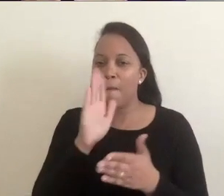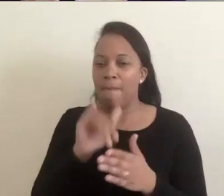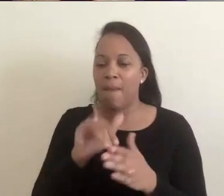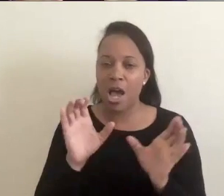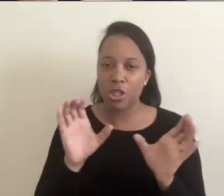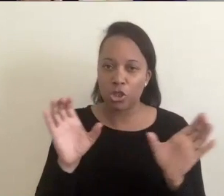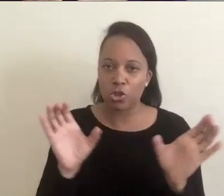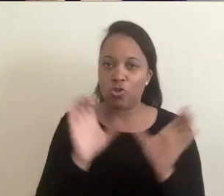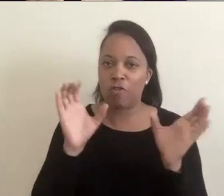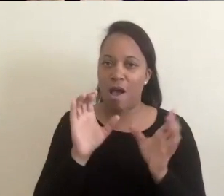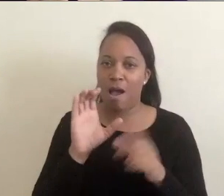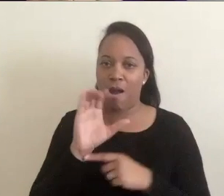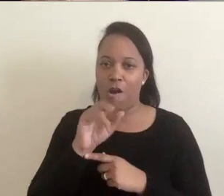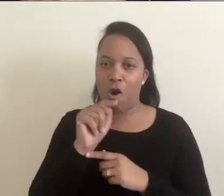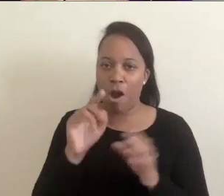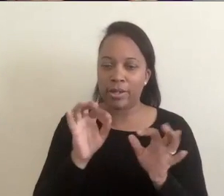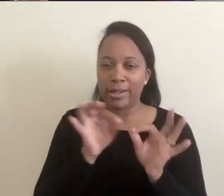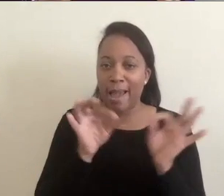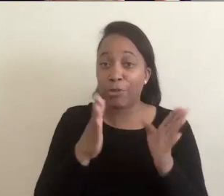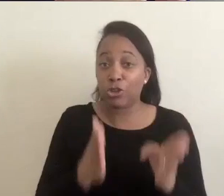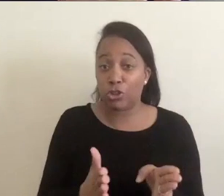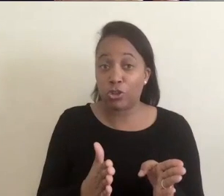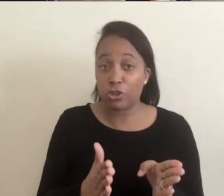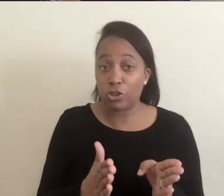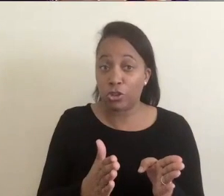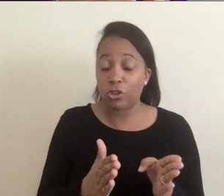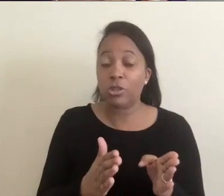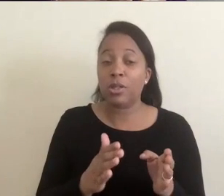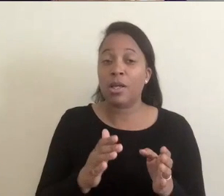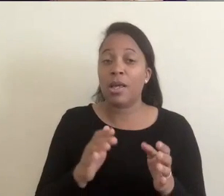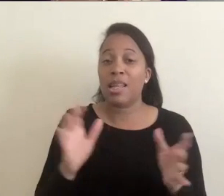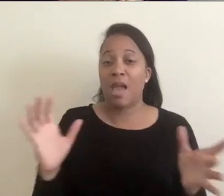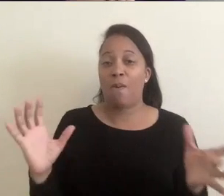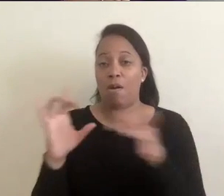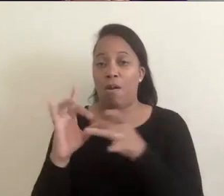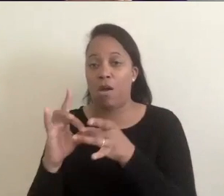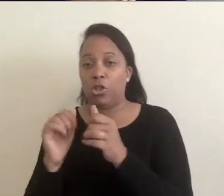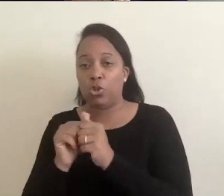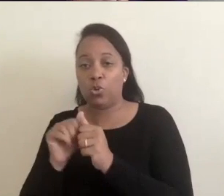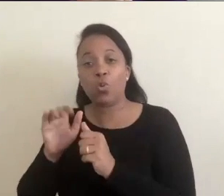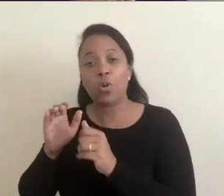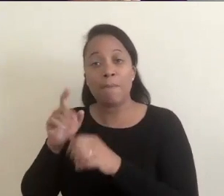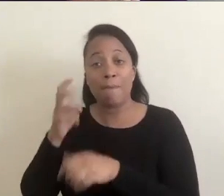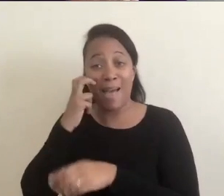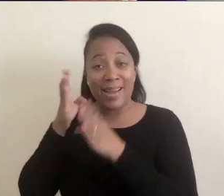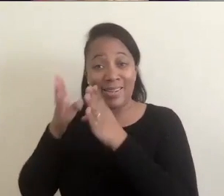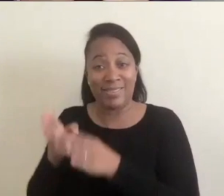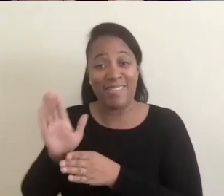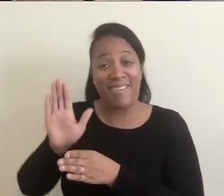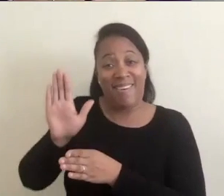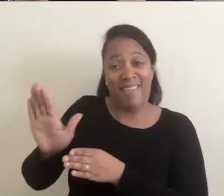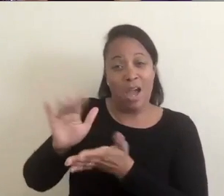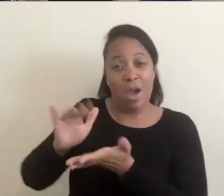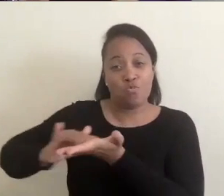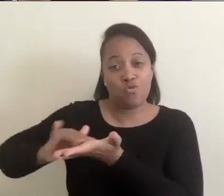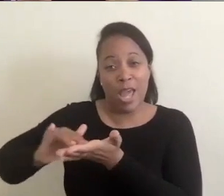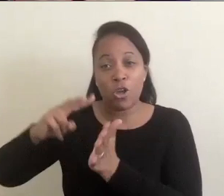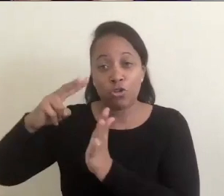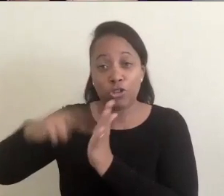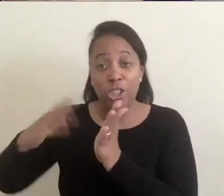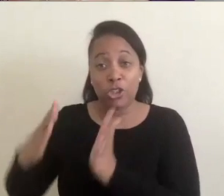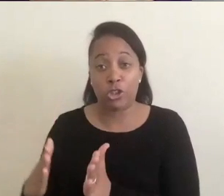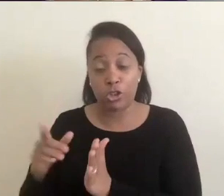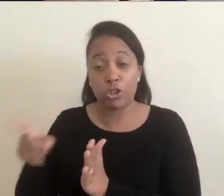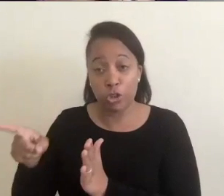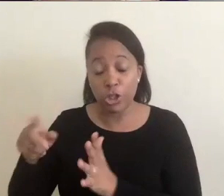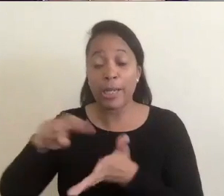certified expert cart captioner who then connects to the blind individual's Braille reader. This